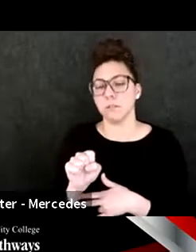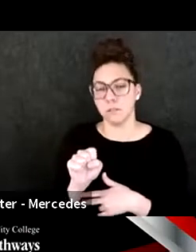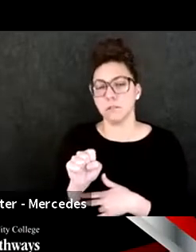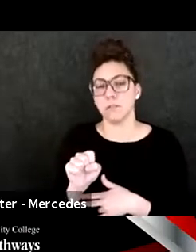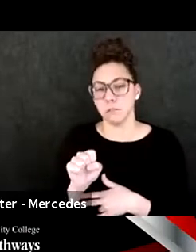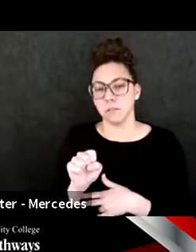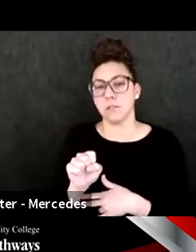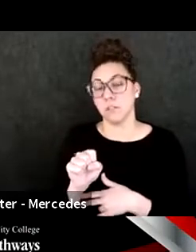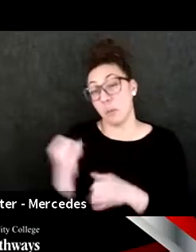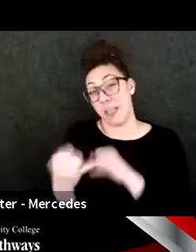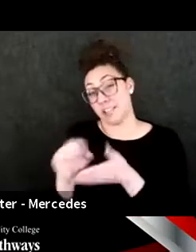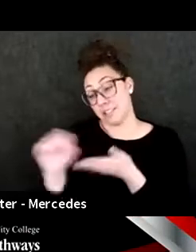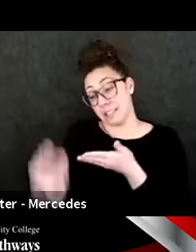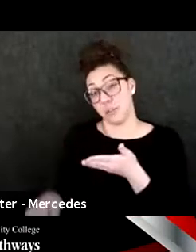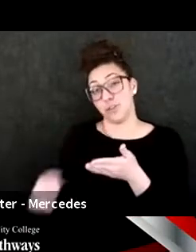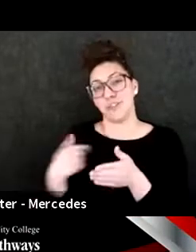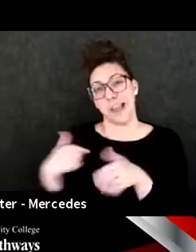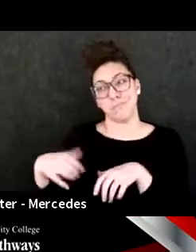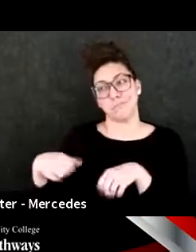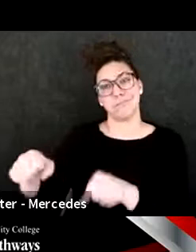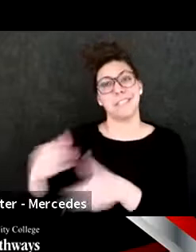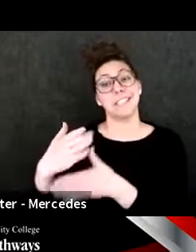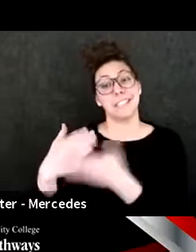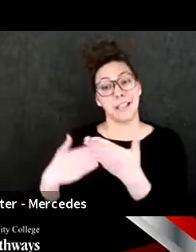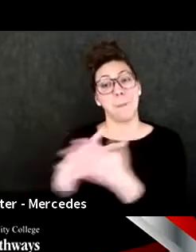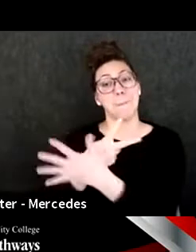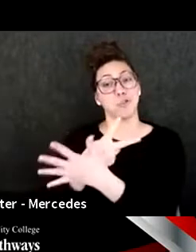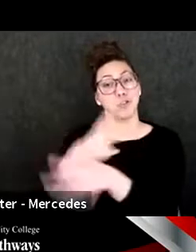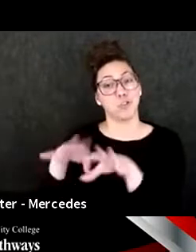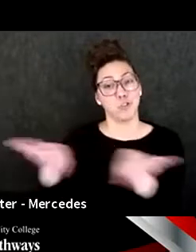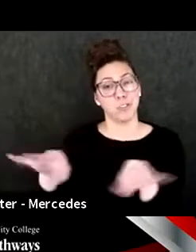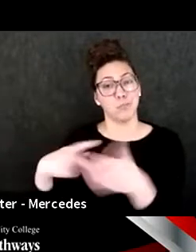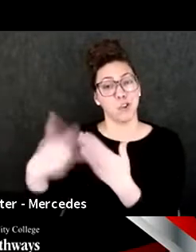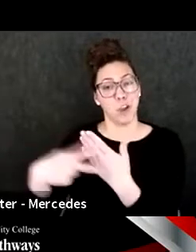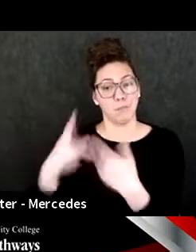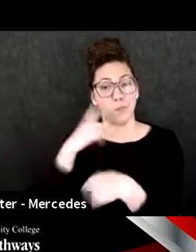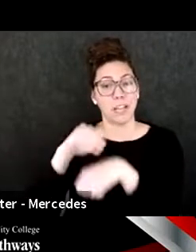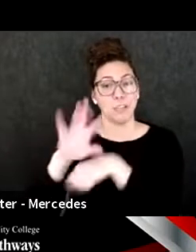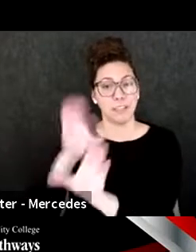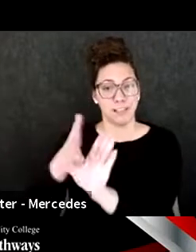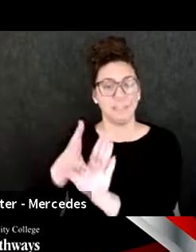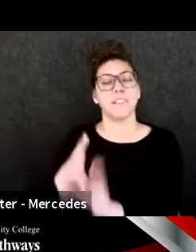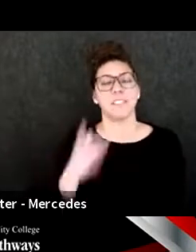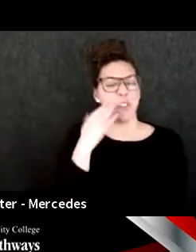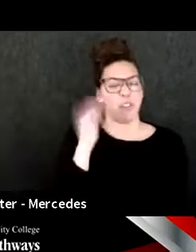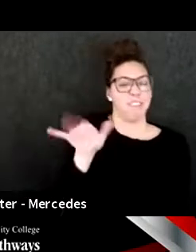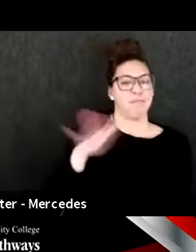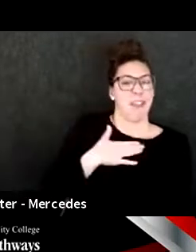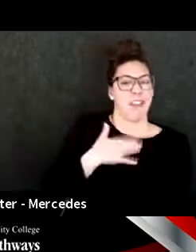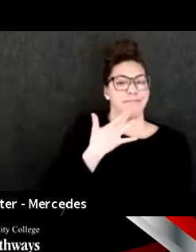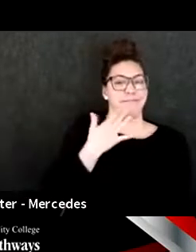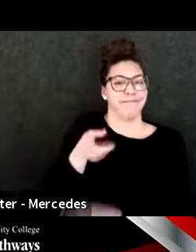my last semester, I was able to start my master's degree program in counseling psych because I knew that's what I eventually wanted to